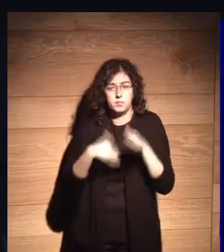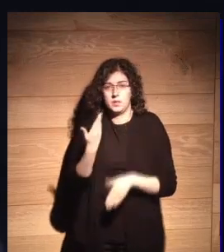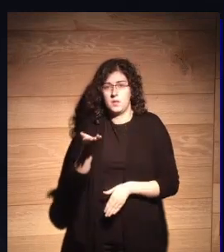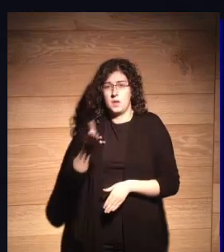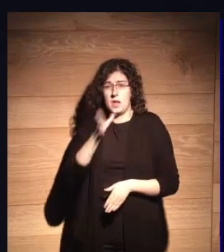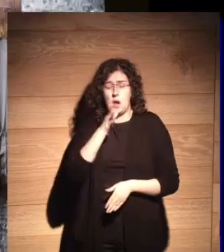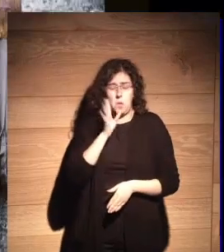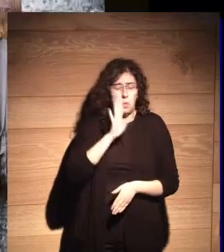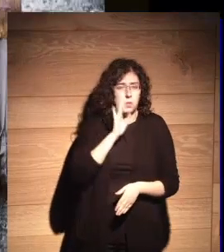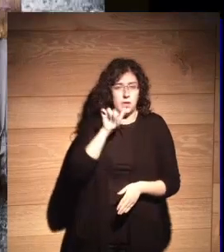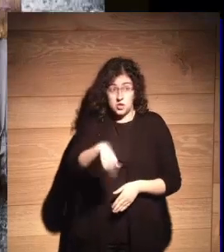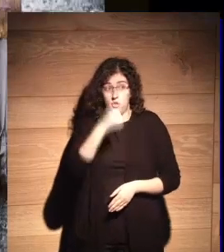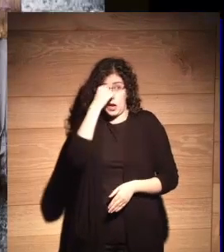Delhi.